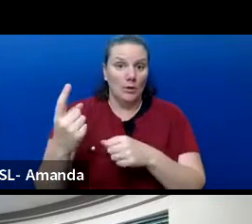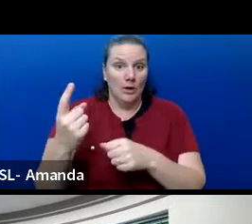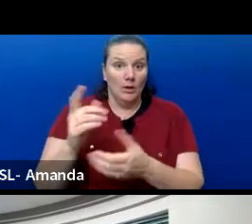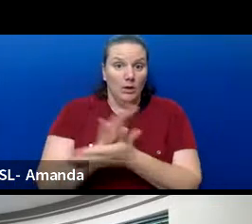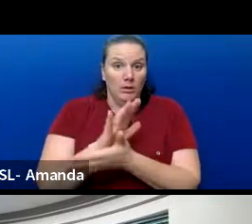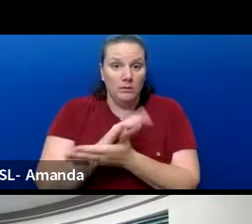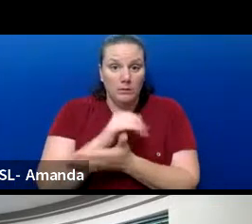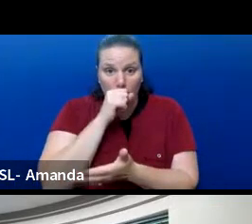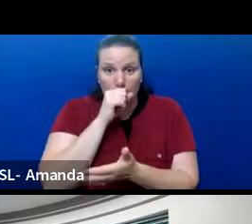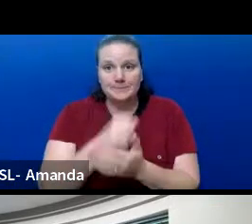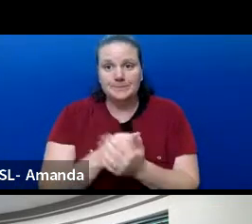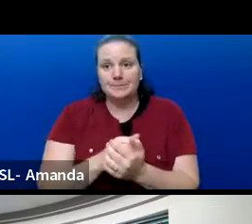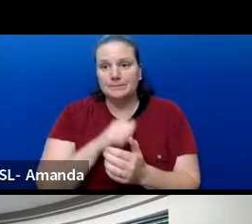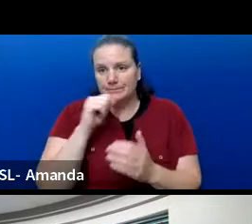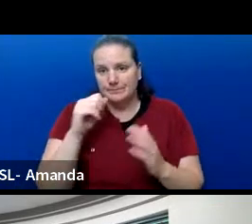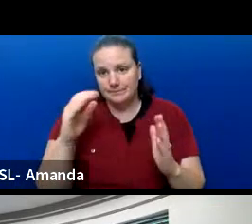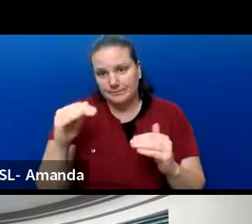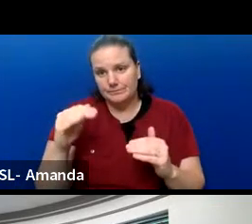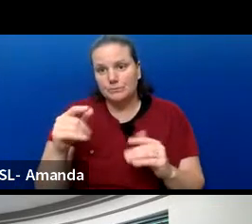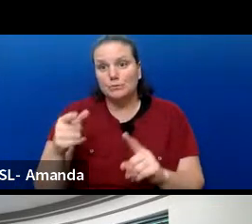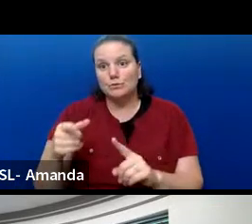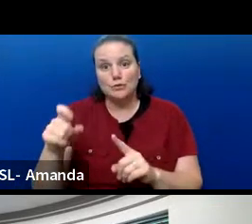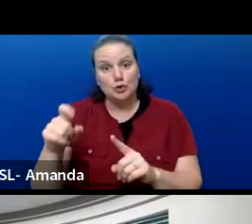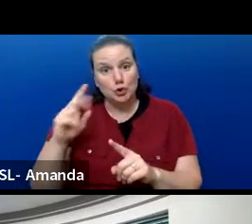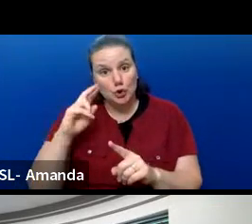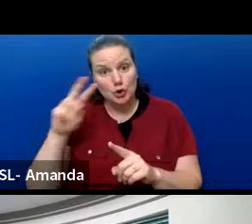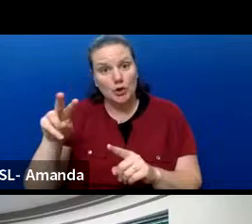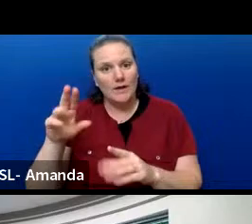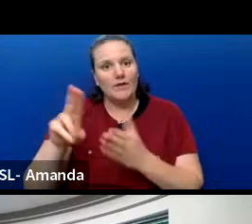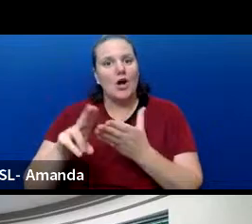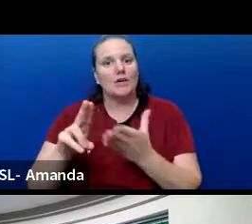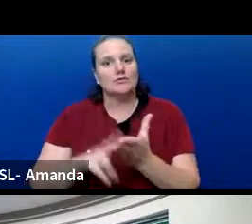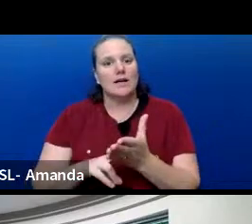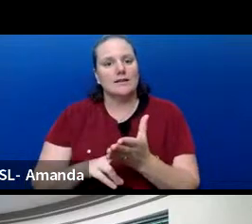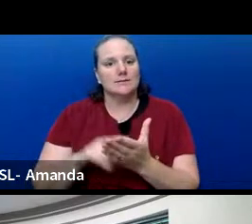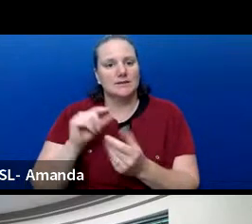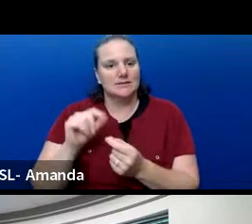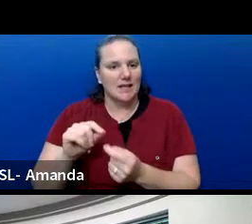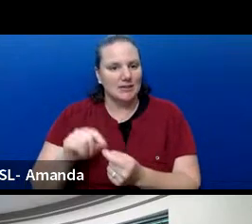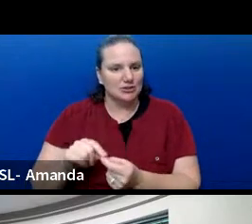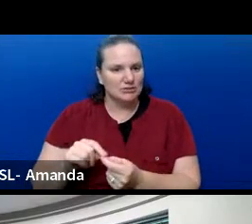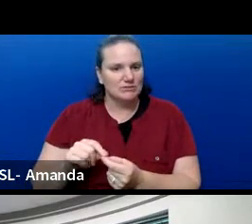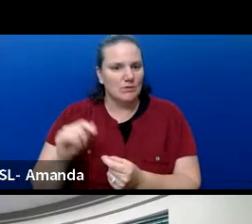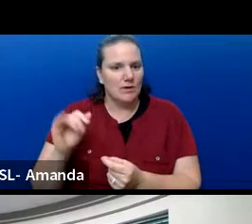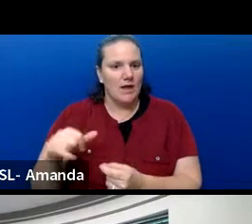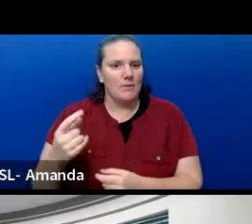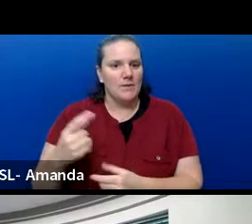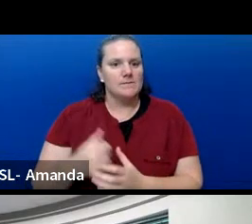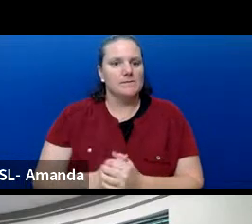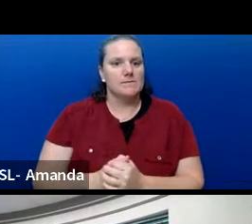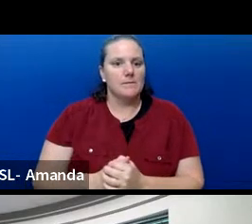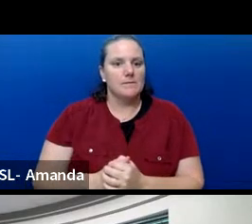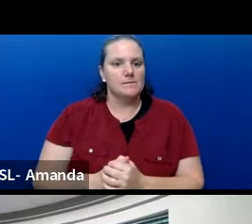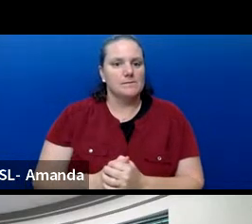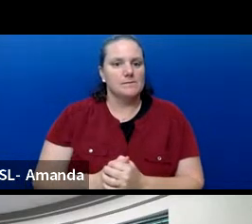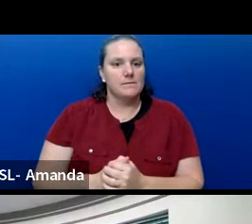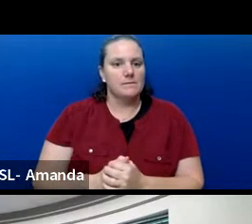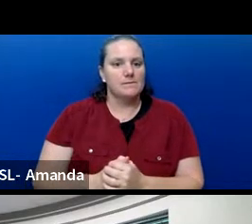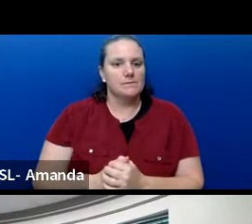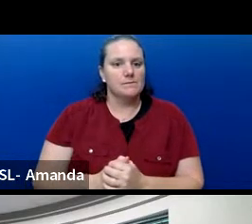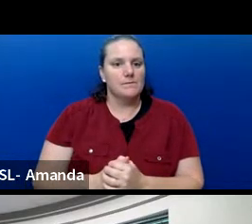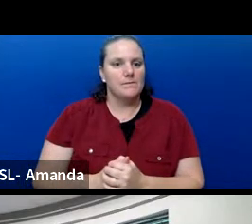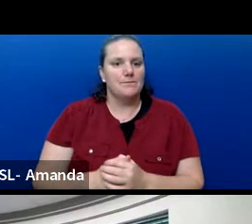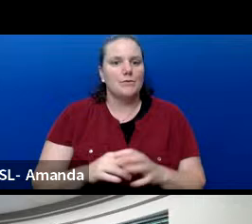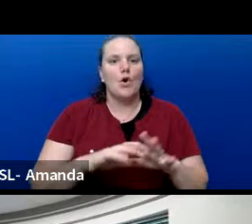that communities like, oh, I should go look at the contract specifications for that one. So there'll be an overarching plan that will capture all the